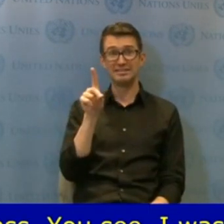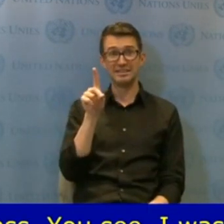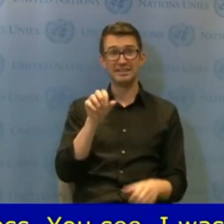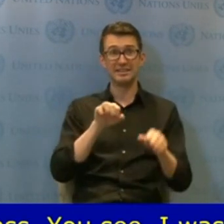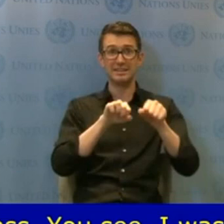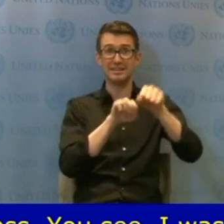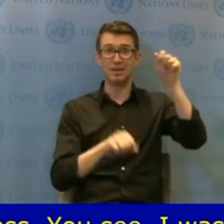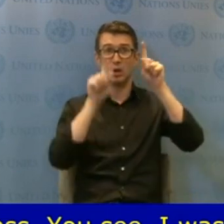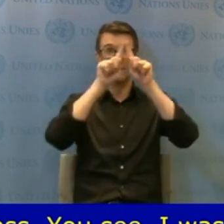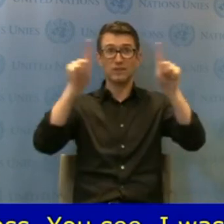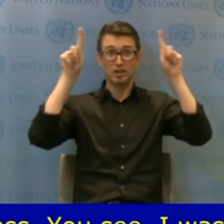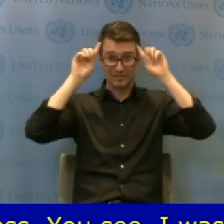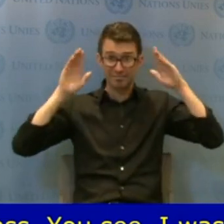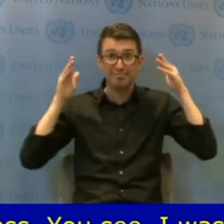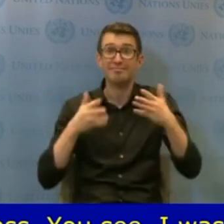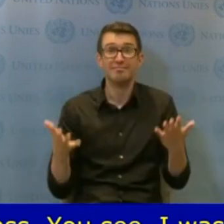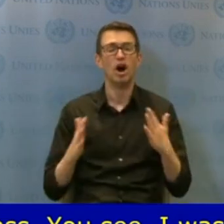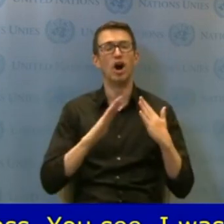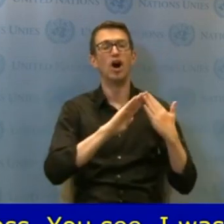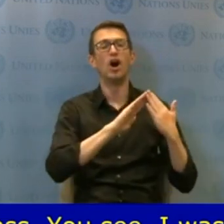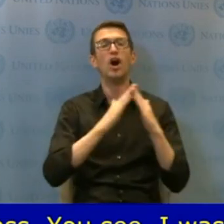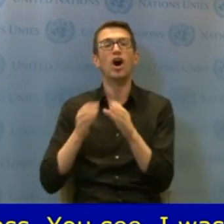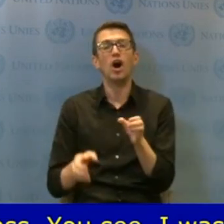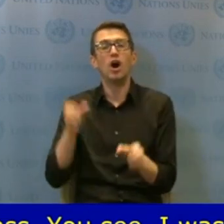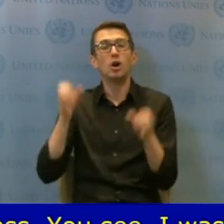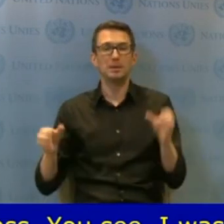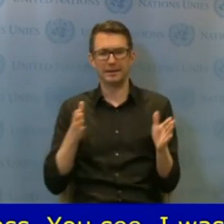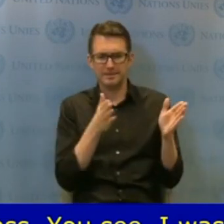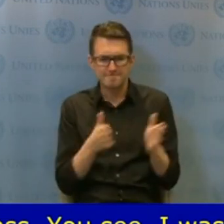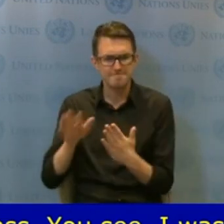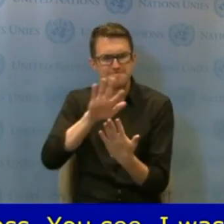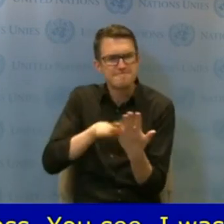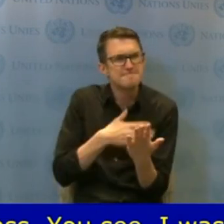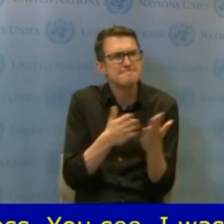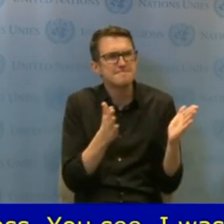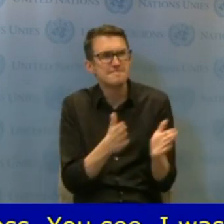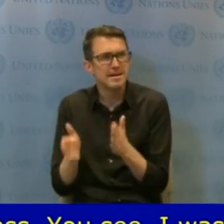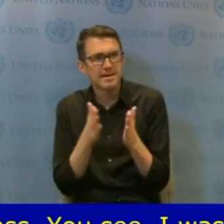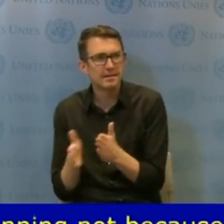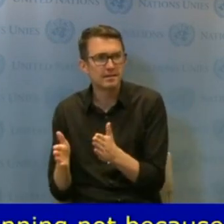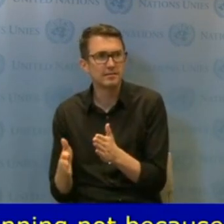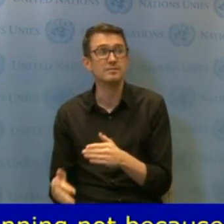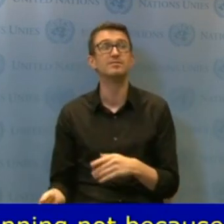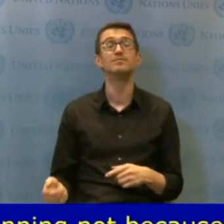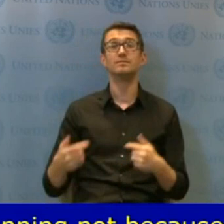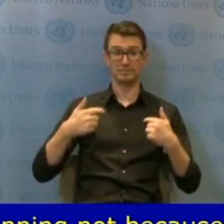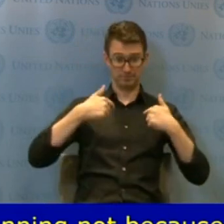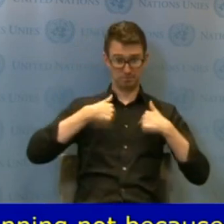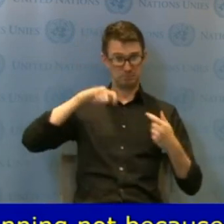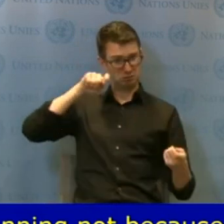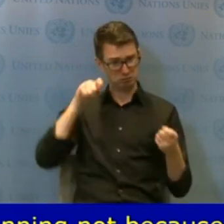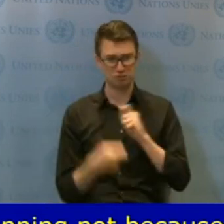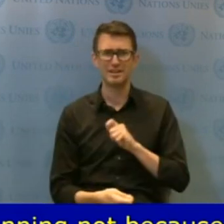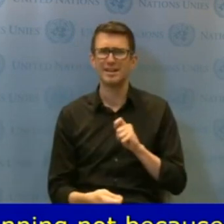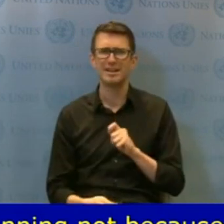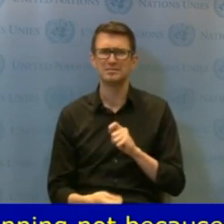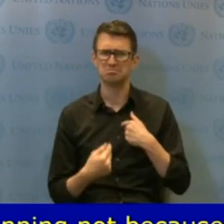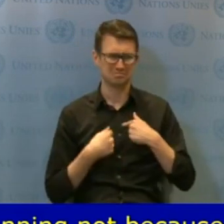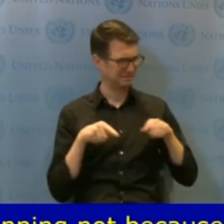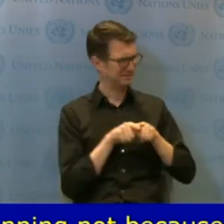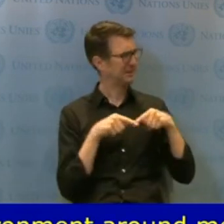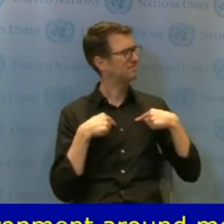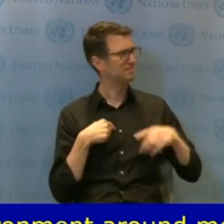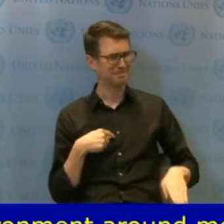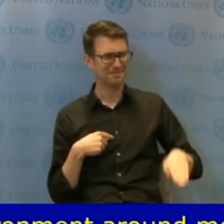changed. Now, this is what we are all trying to do. We're trying to reimagine what are the environments that we're